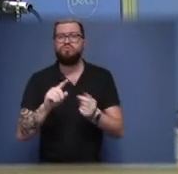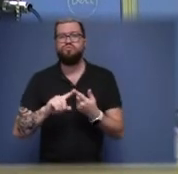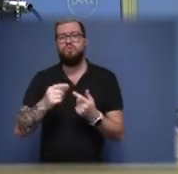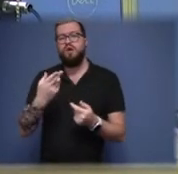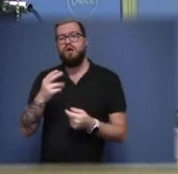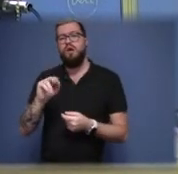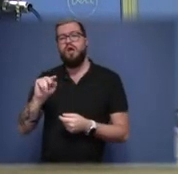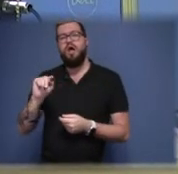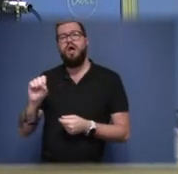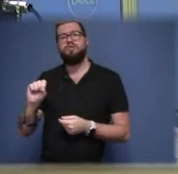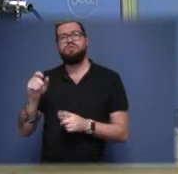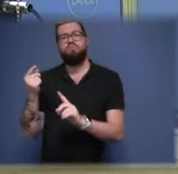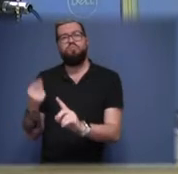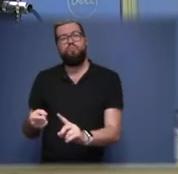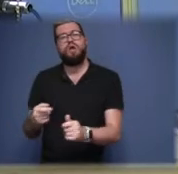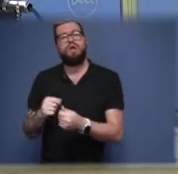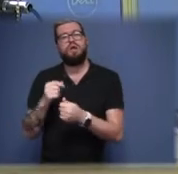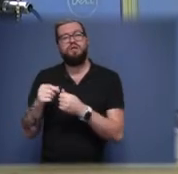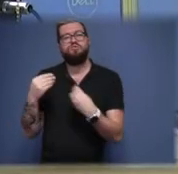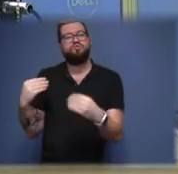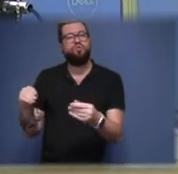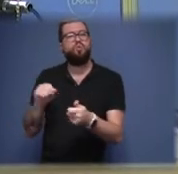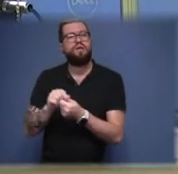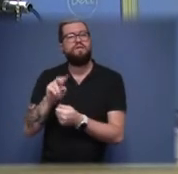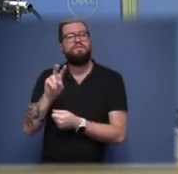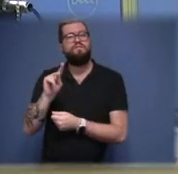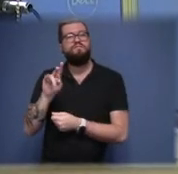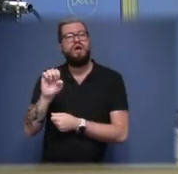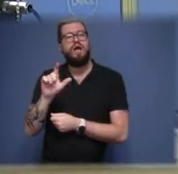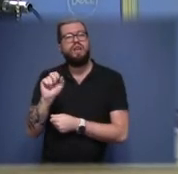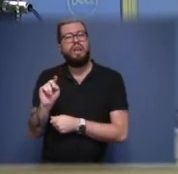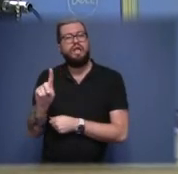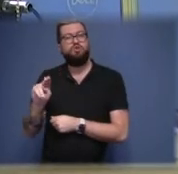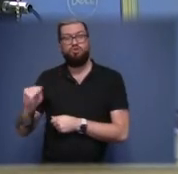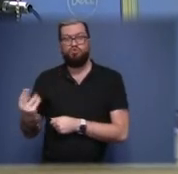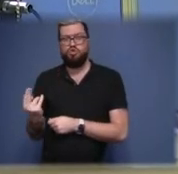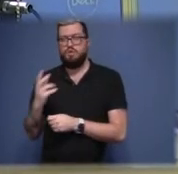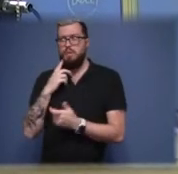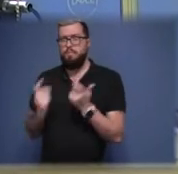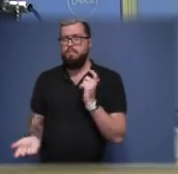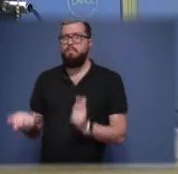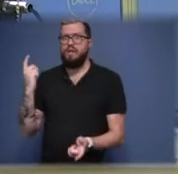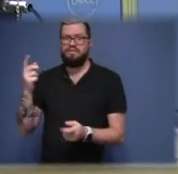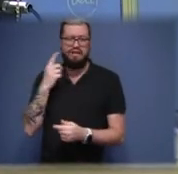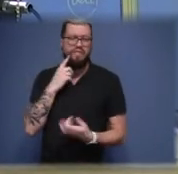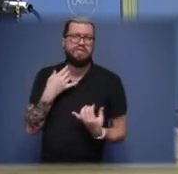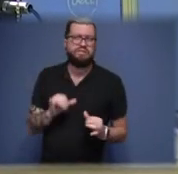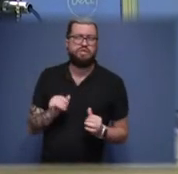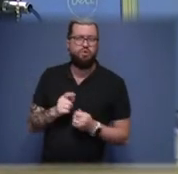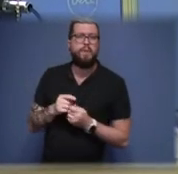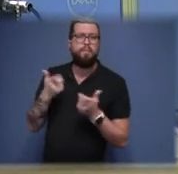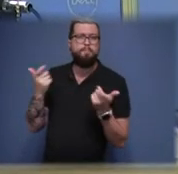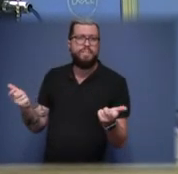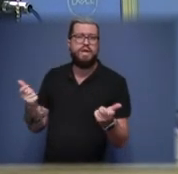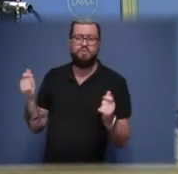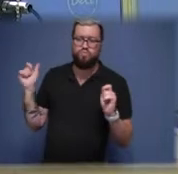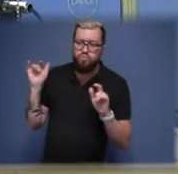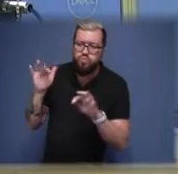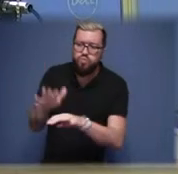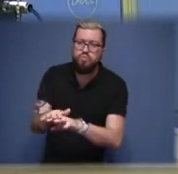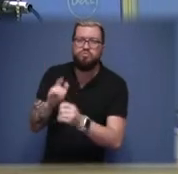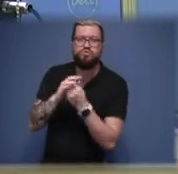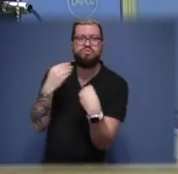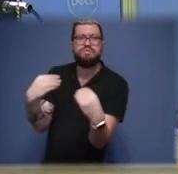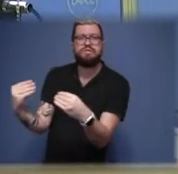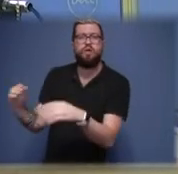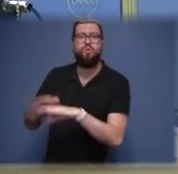Point, sold a lot of produce down in Vineland, New Jersey, which is one of the biggest, and I still think today, hubs for vegetables for the